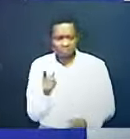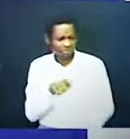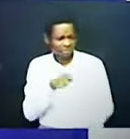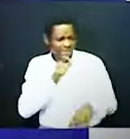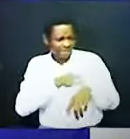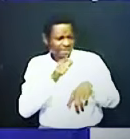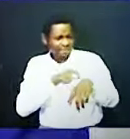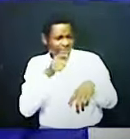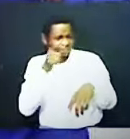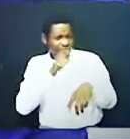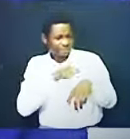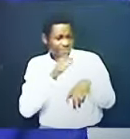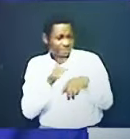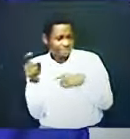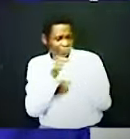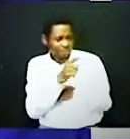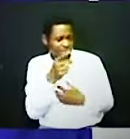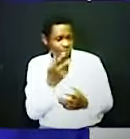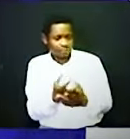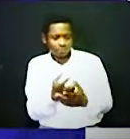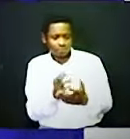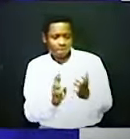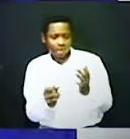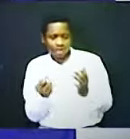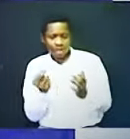of the day means